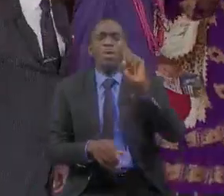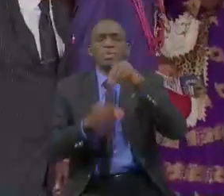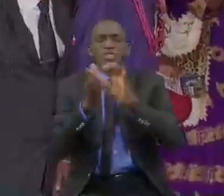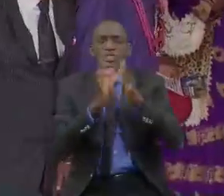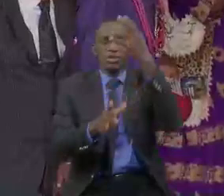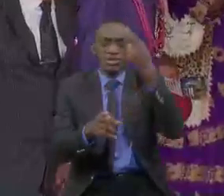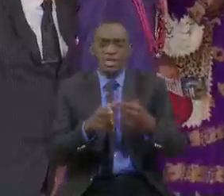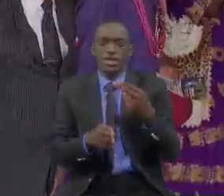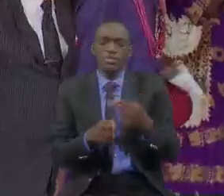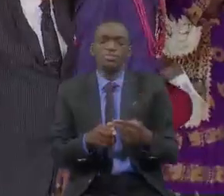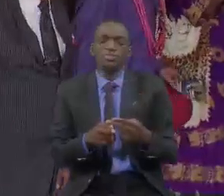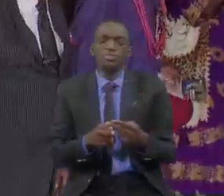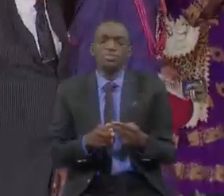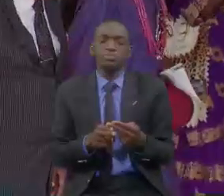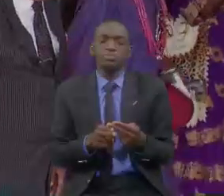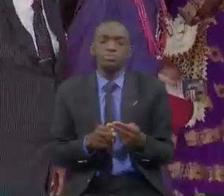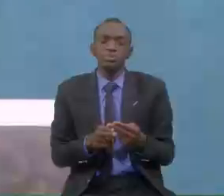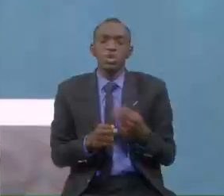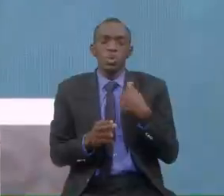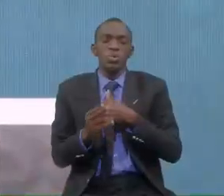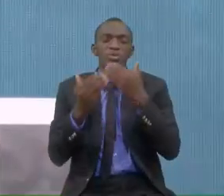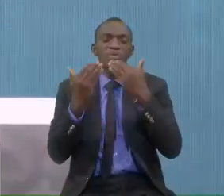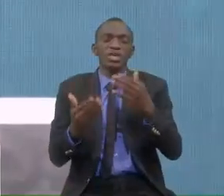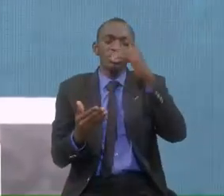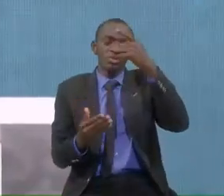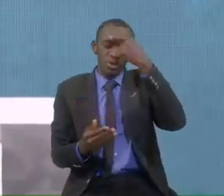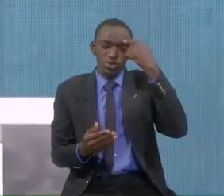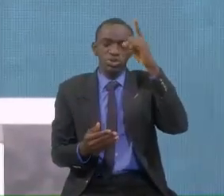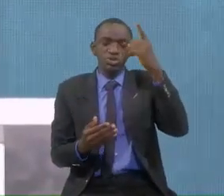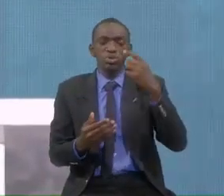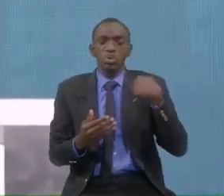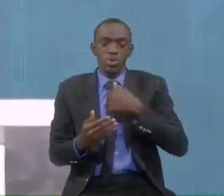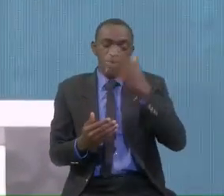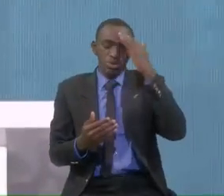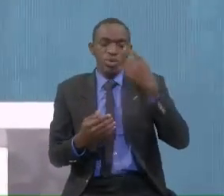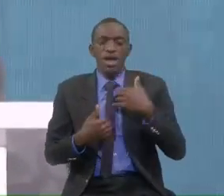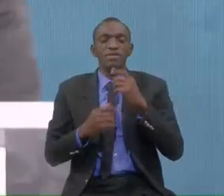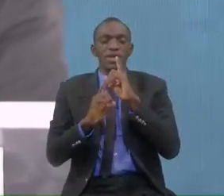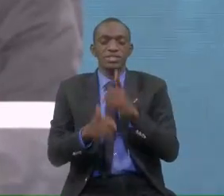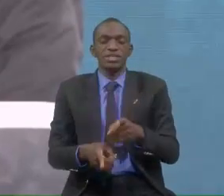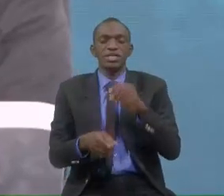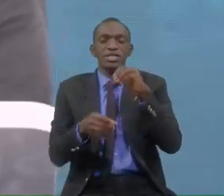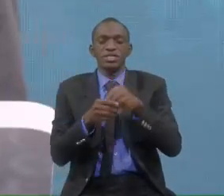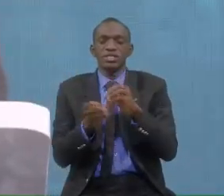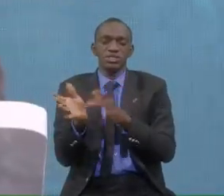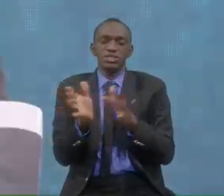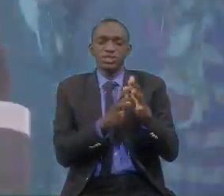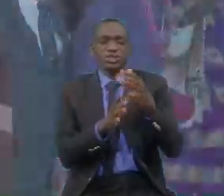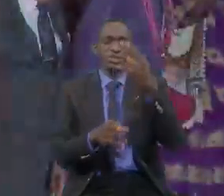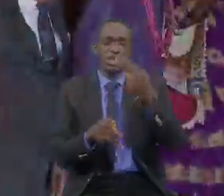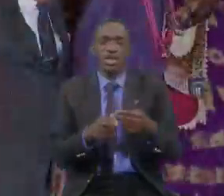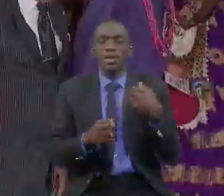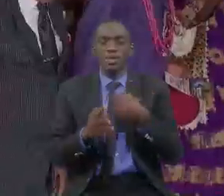name. We thank you because we know you have answered. In Jesus' name we